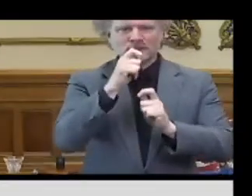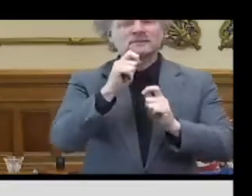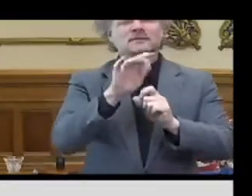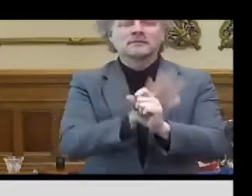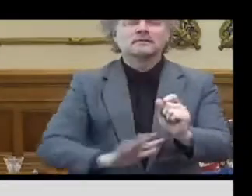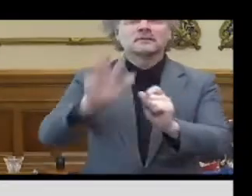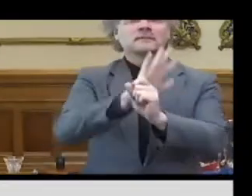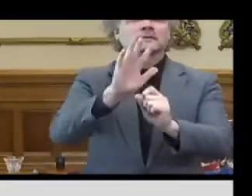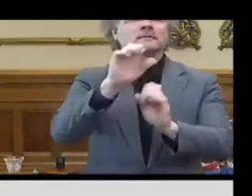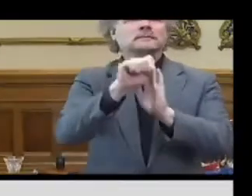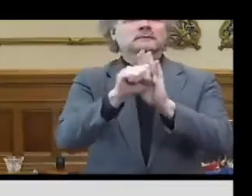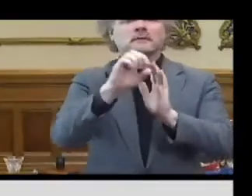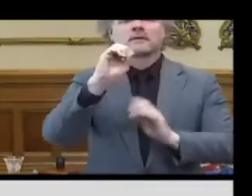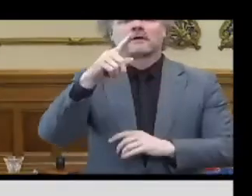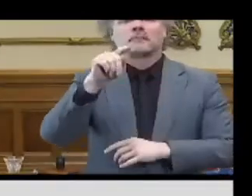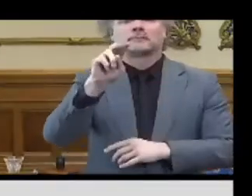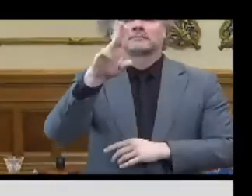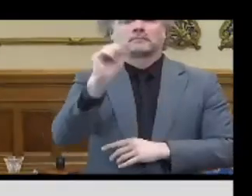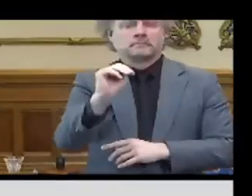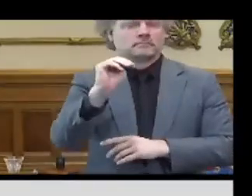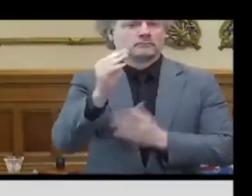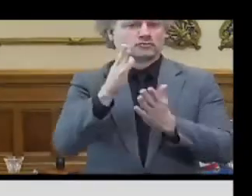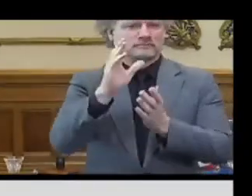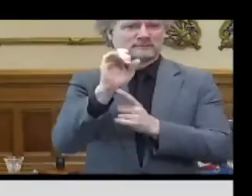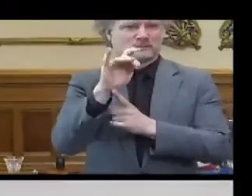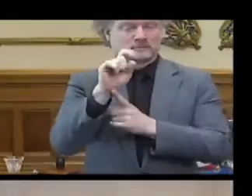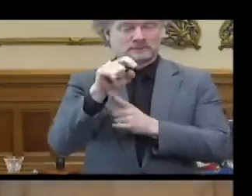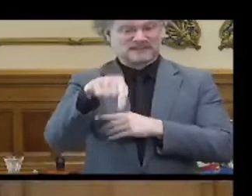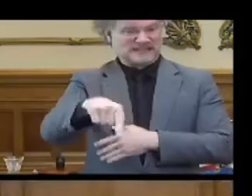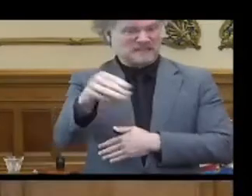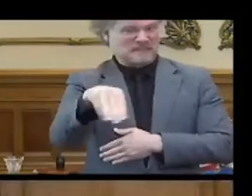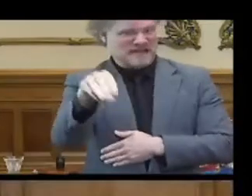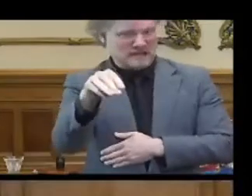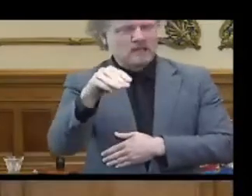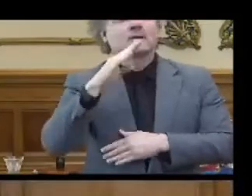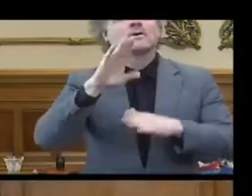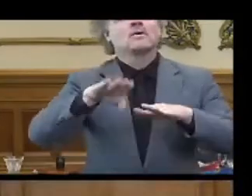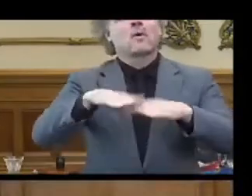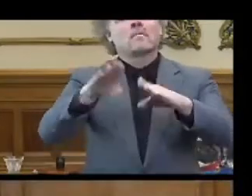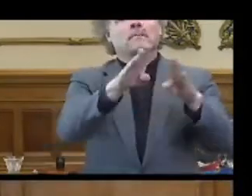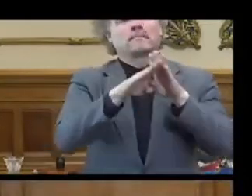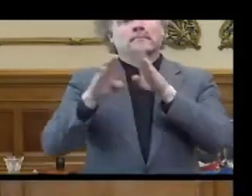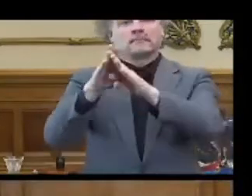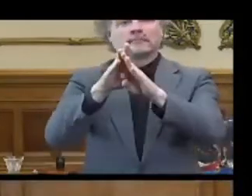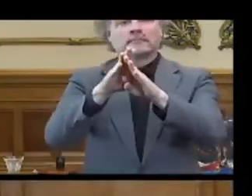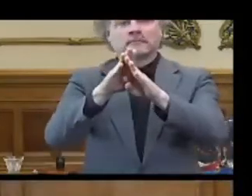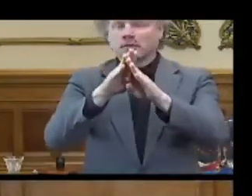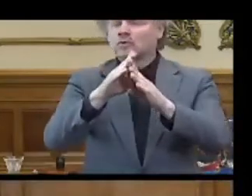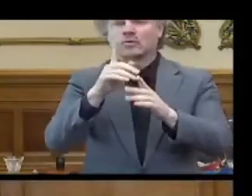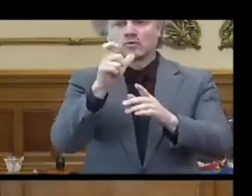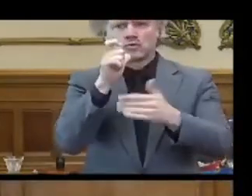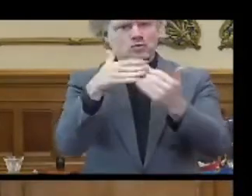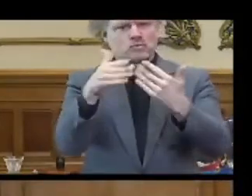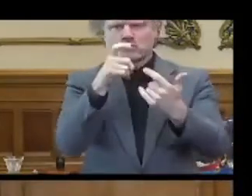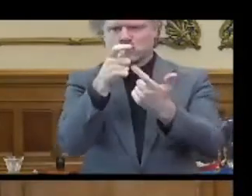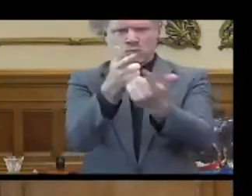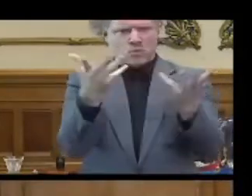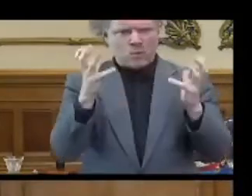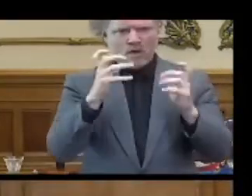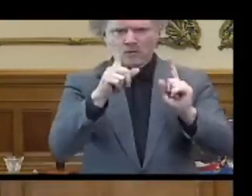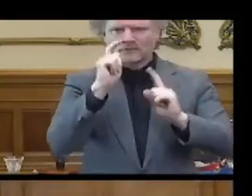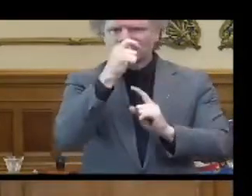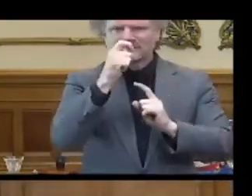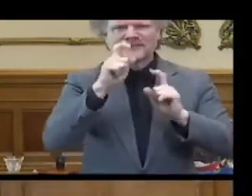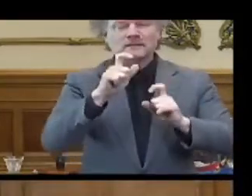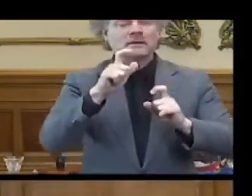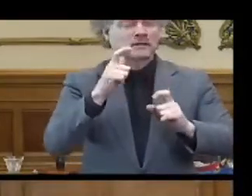statewide Optum Serve sites. Starting Monday, we are opening Optum Serve sites to anyone who wants to get tested, regardless